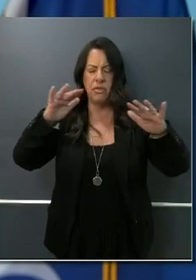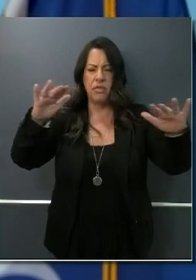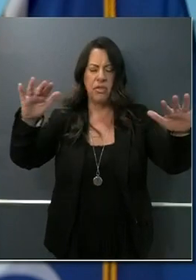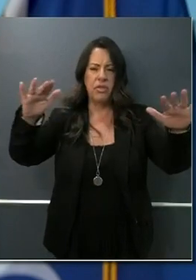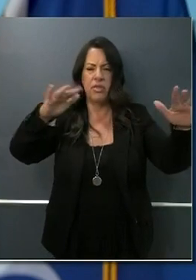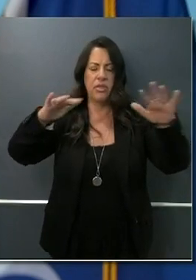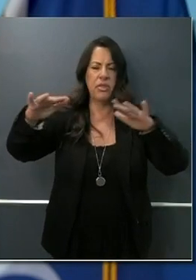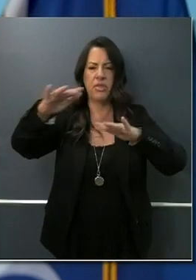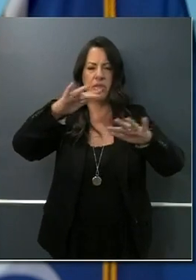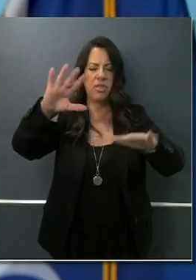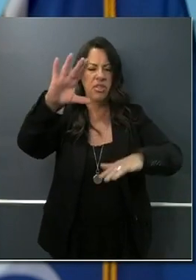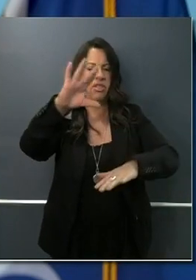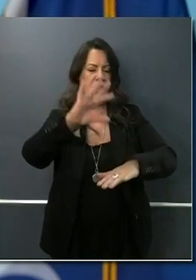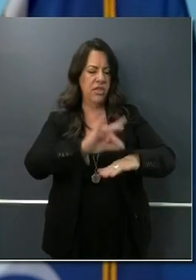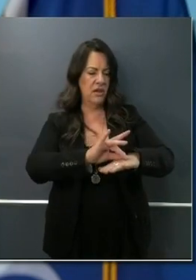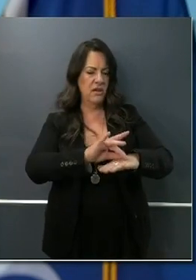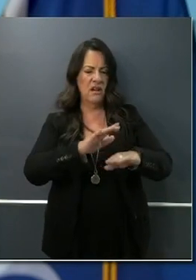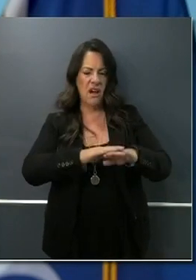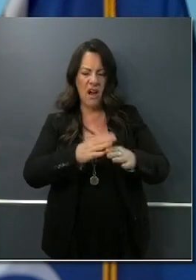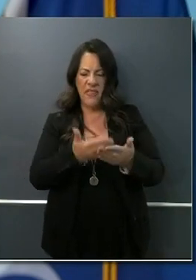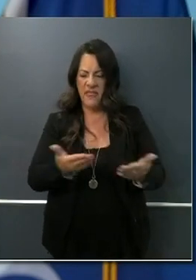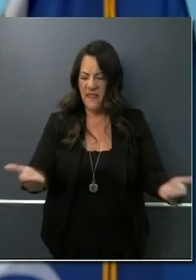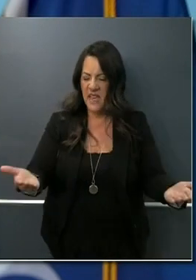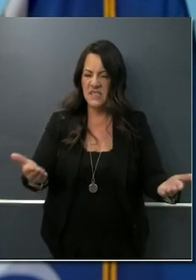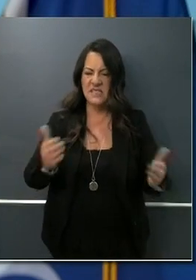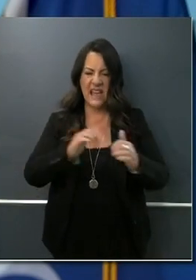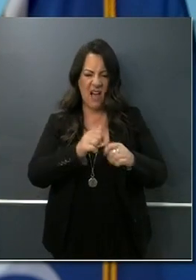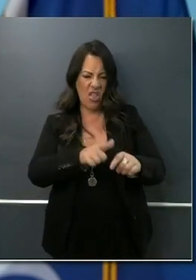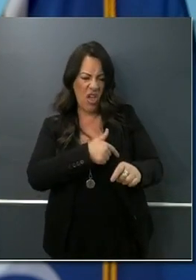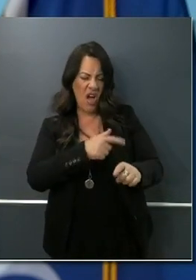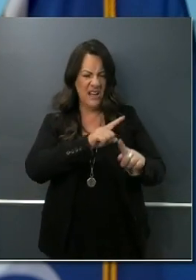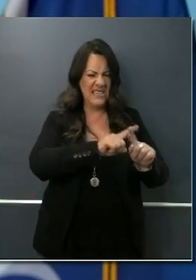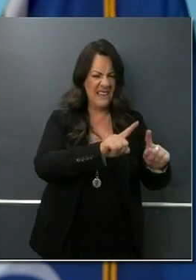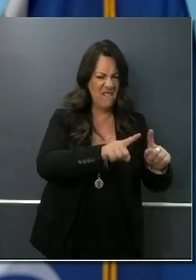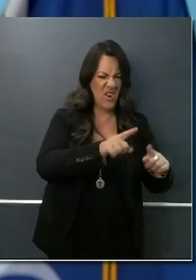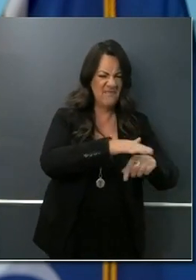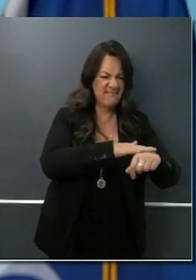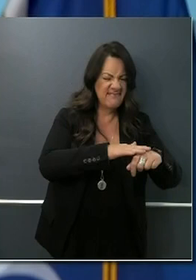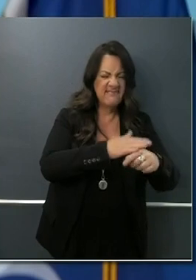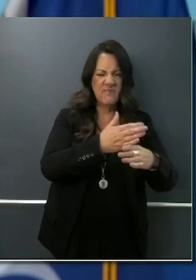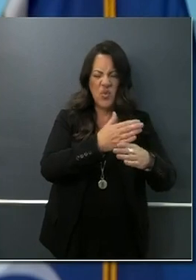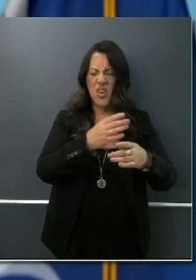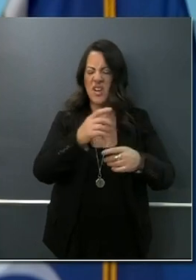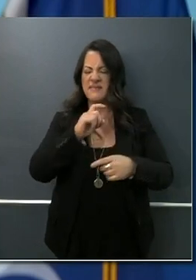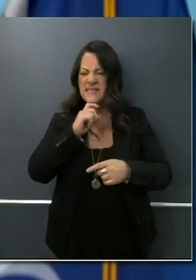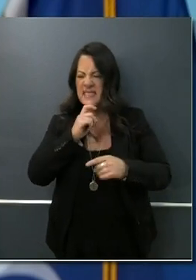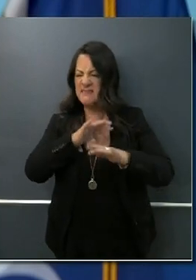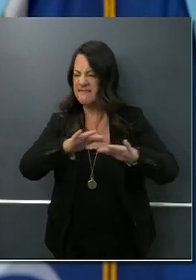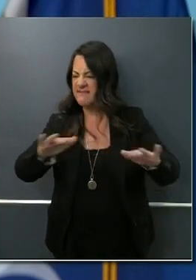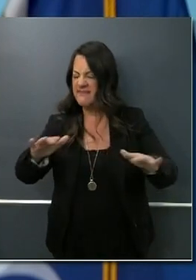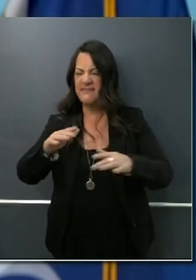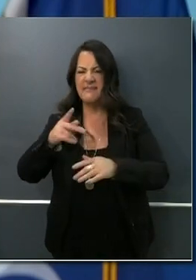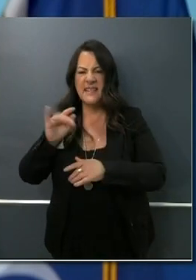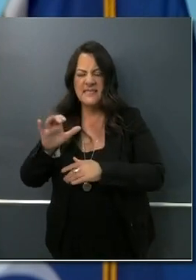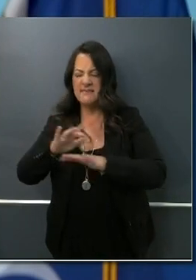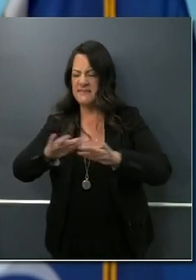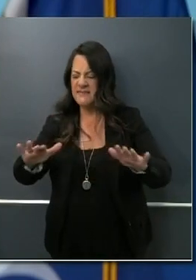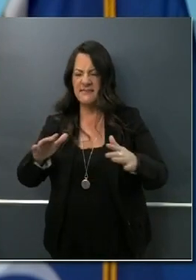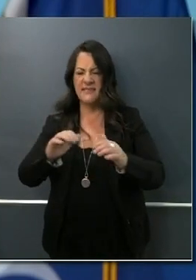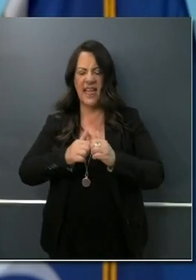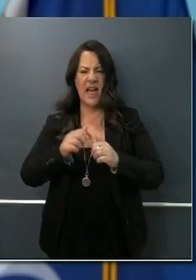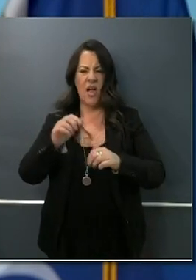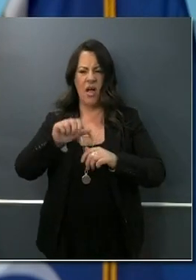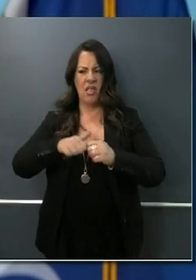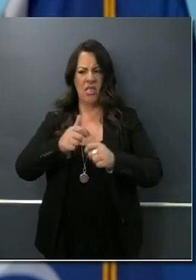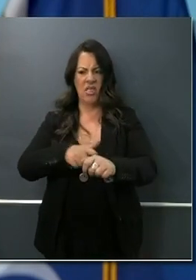is actually infective, transmissible, and can cause someone to contract COVID-19, we want